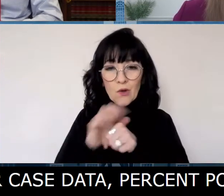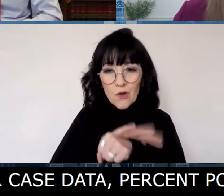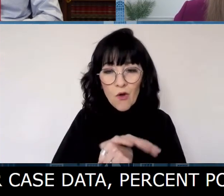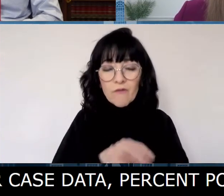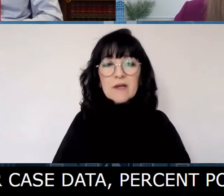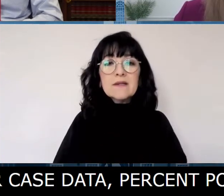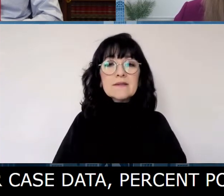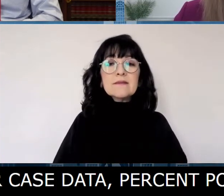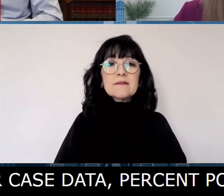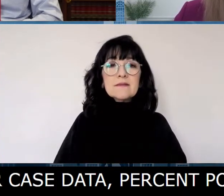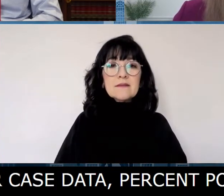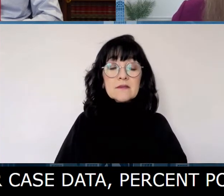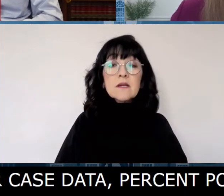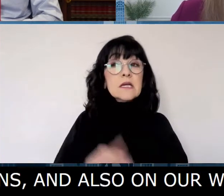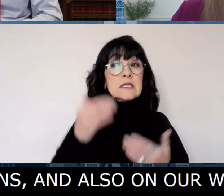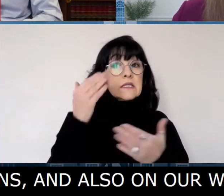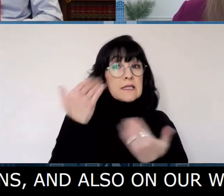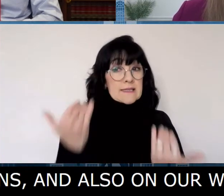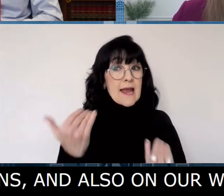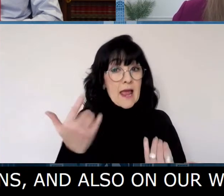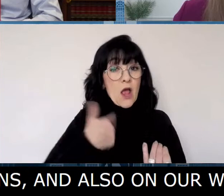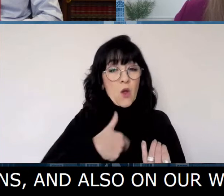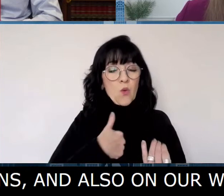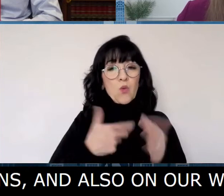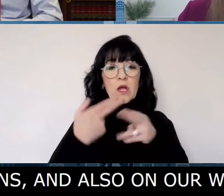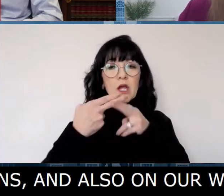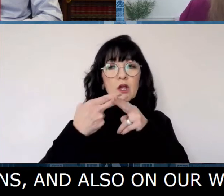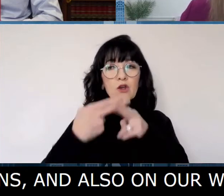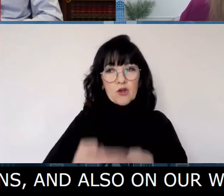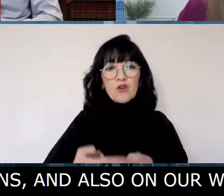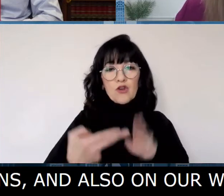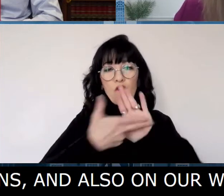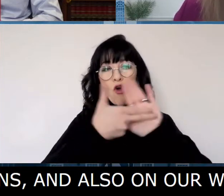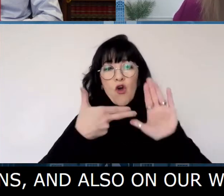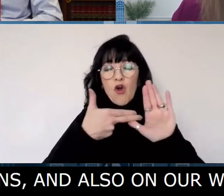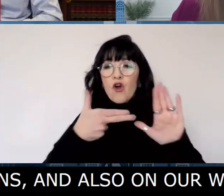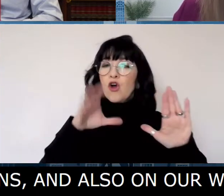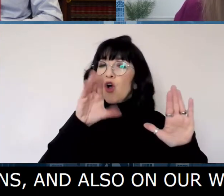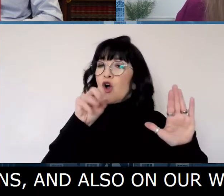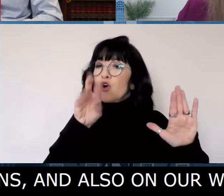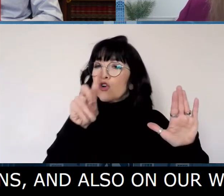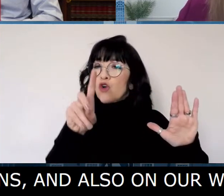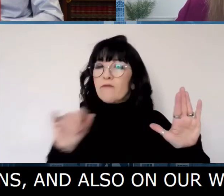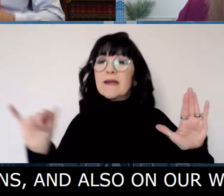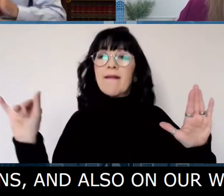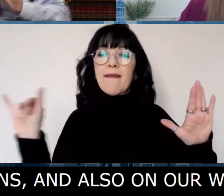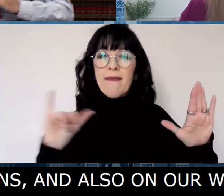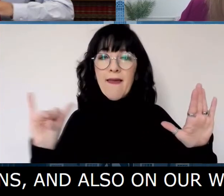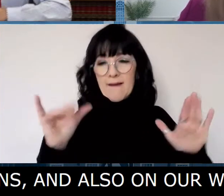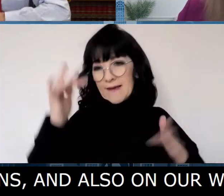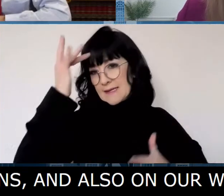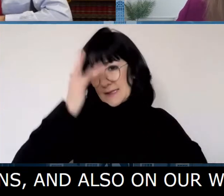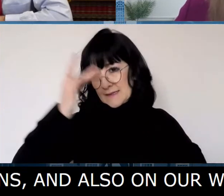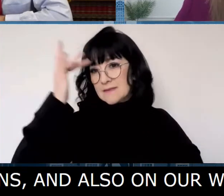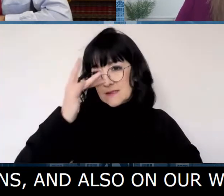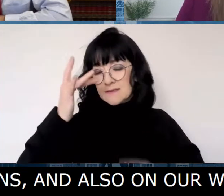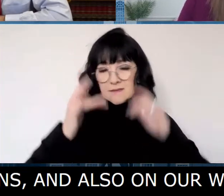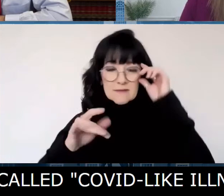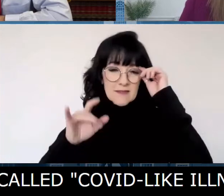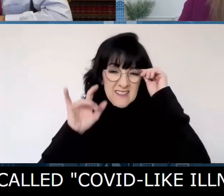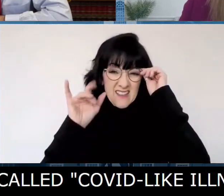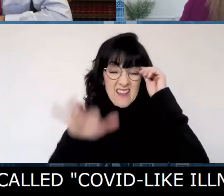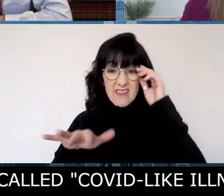called COVID-like illness, which is a really helpful indicator for us. All of those